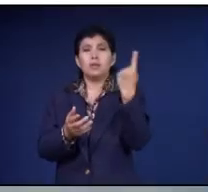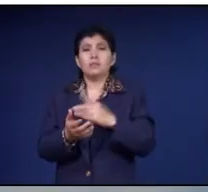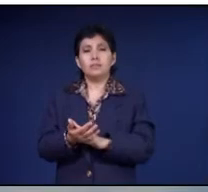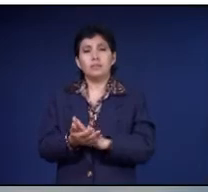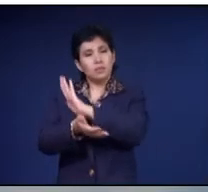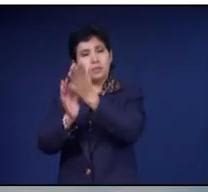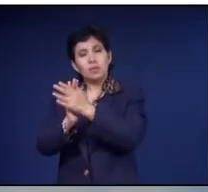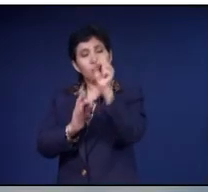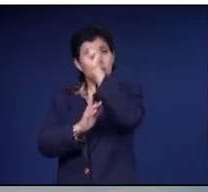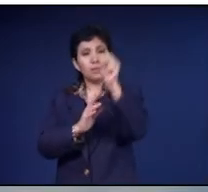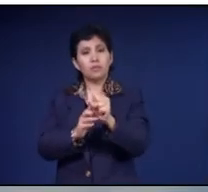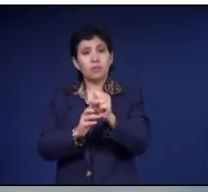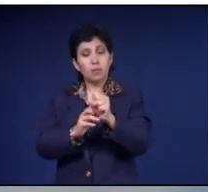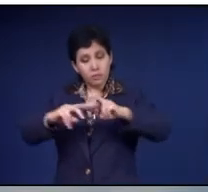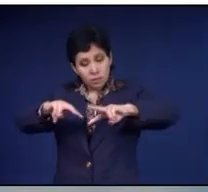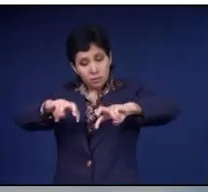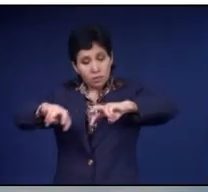Now, questionnaire or survey,